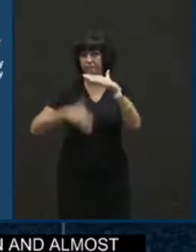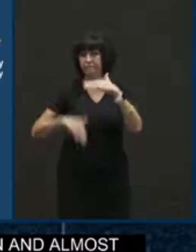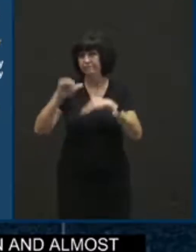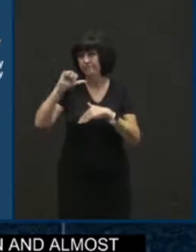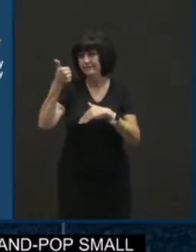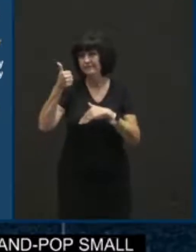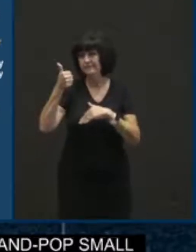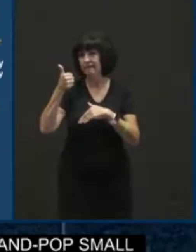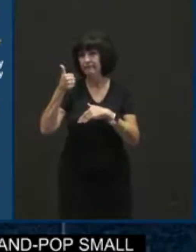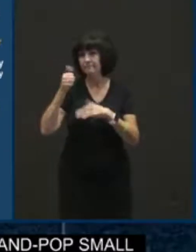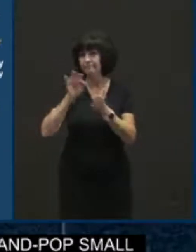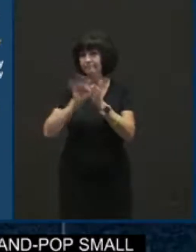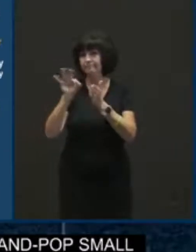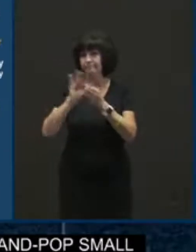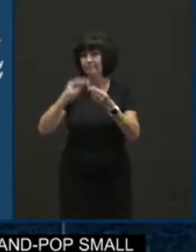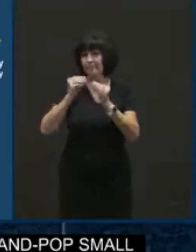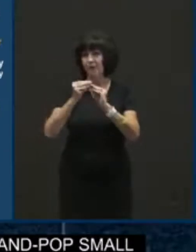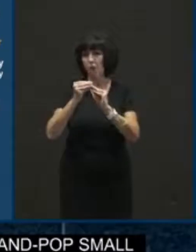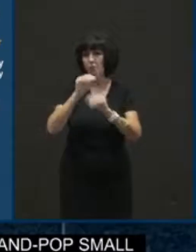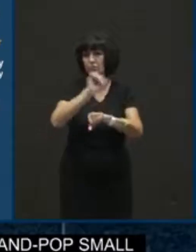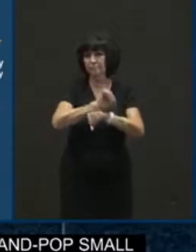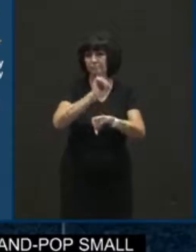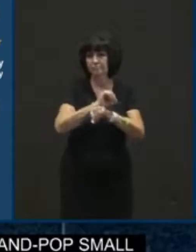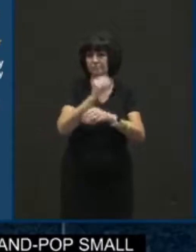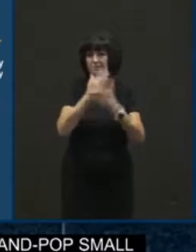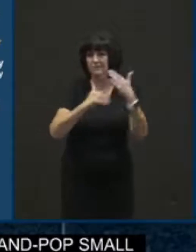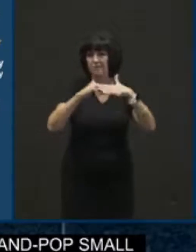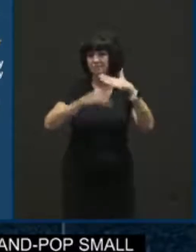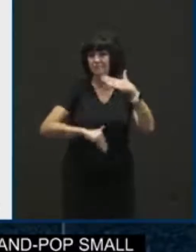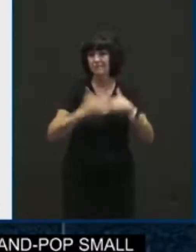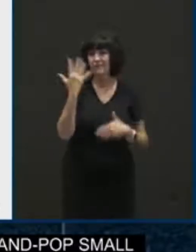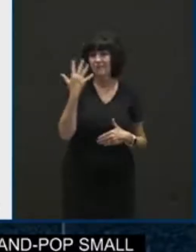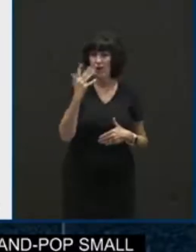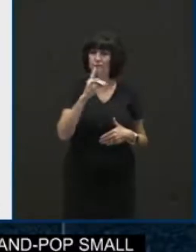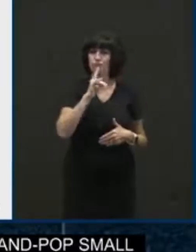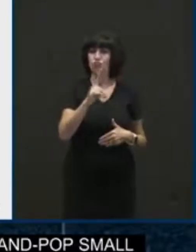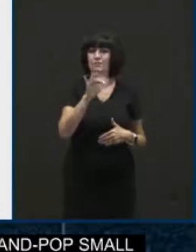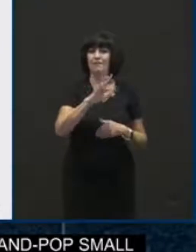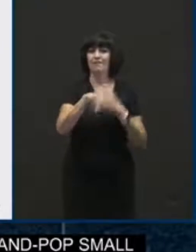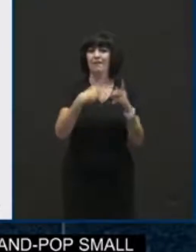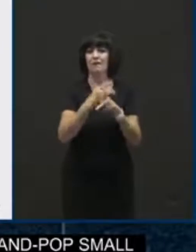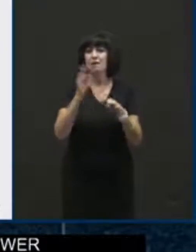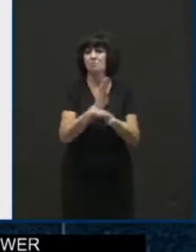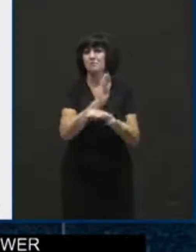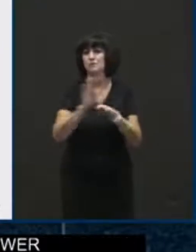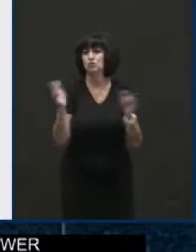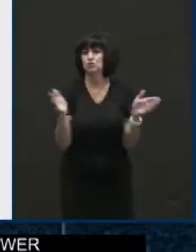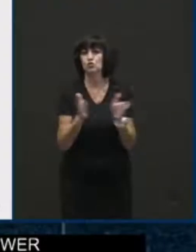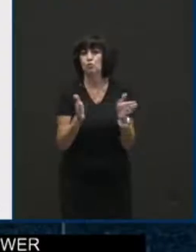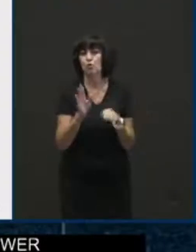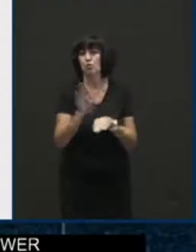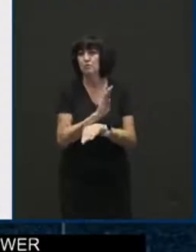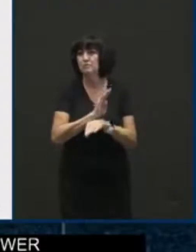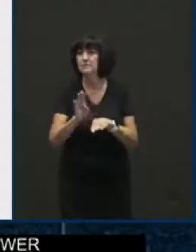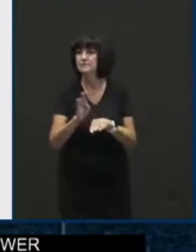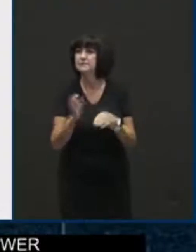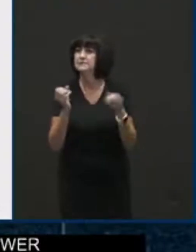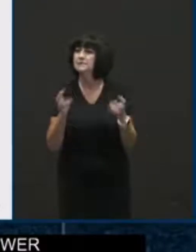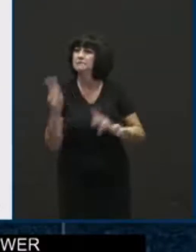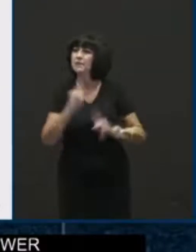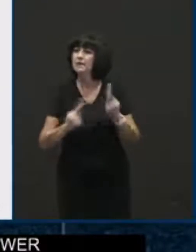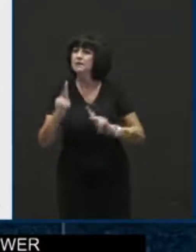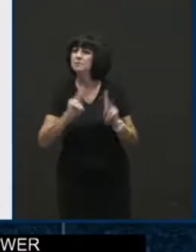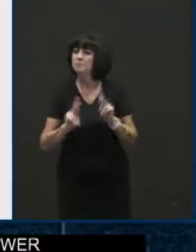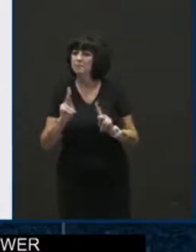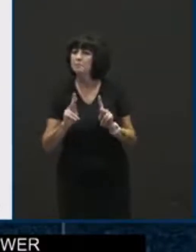half fewer than 5. So really the small businesses across our state. You hear a lot of people questioning where